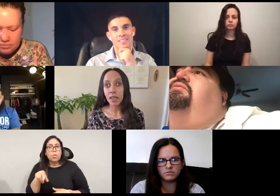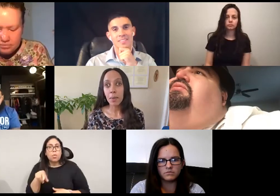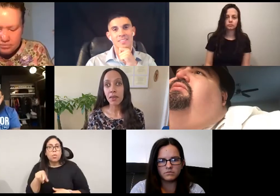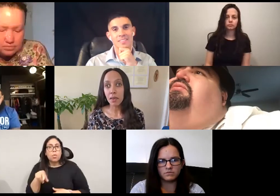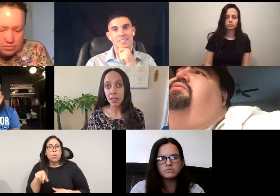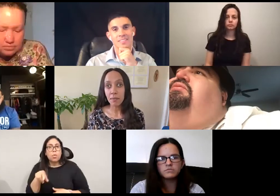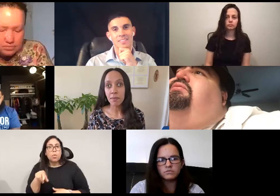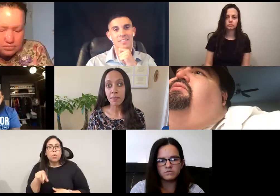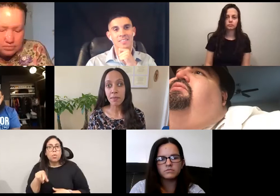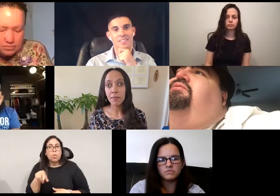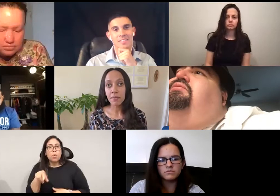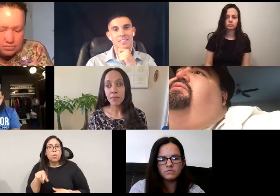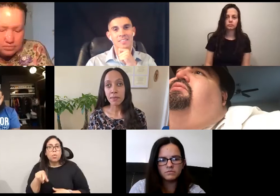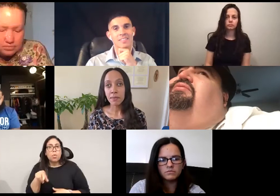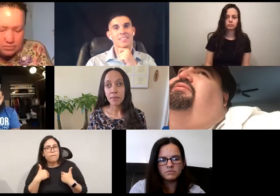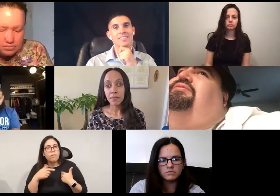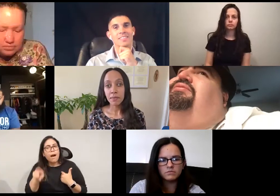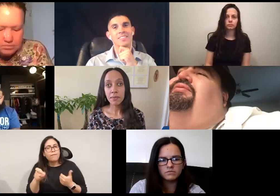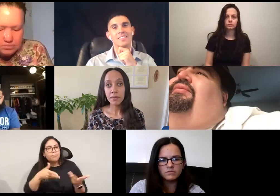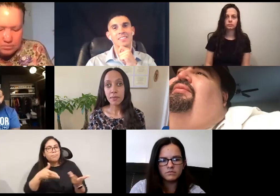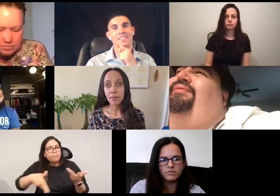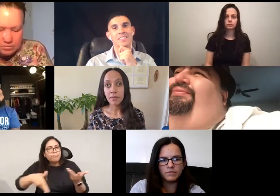about ableism.